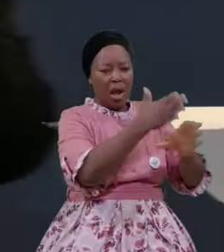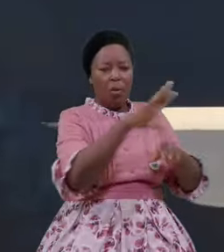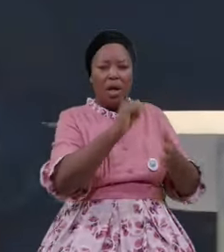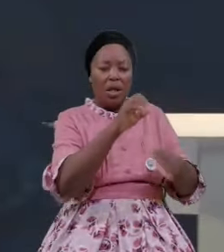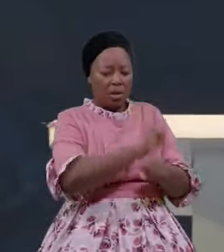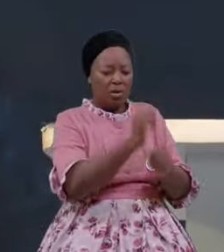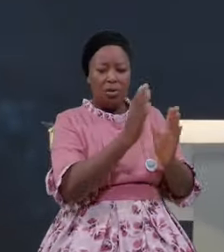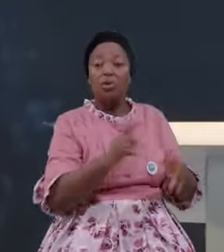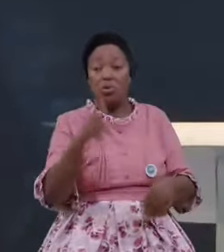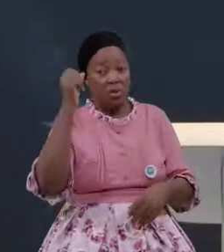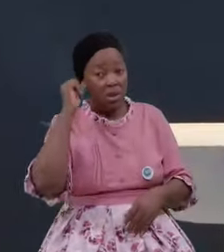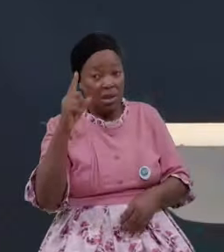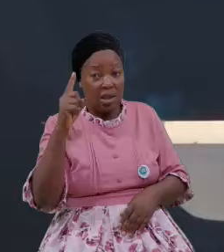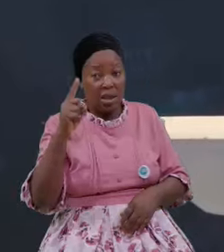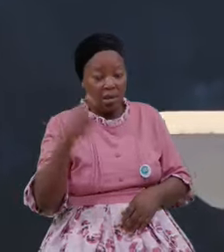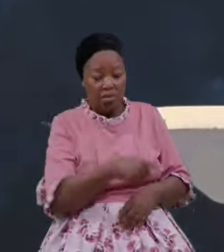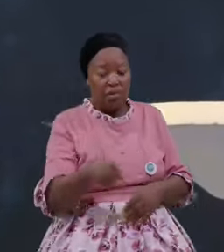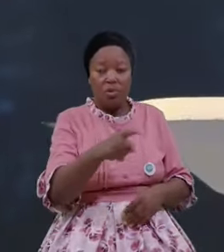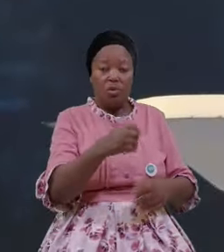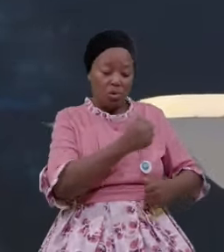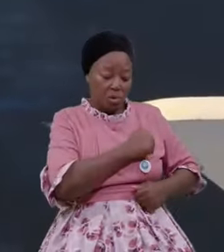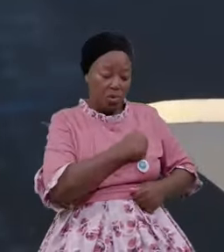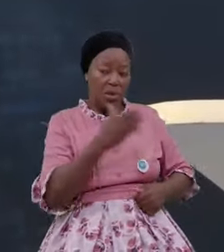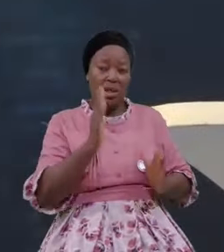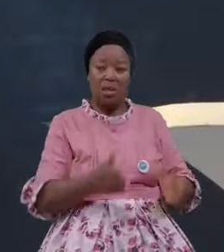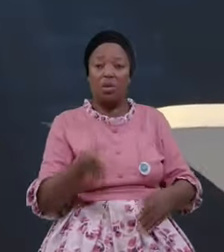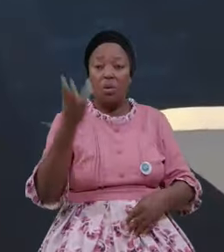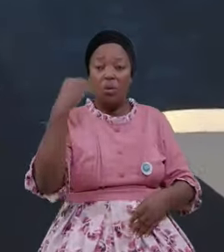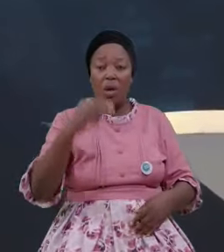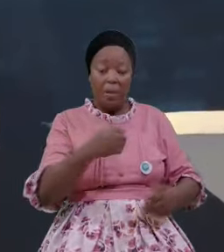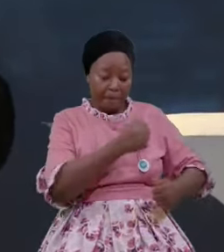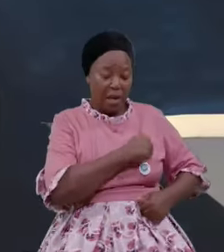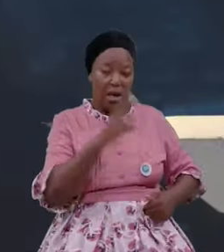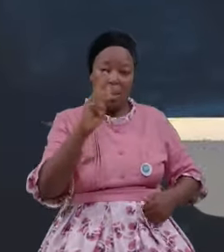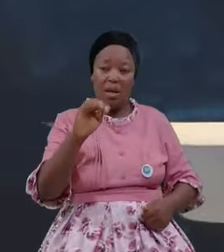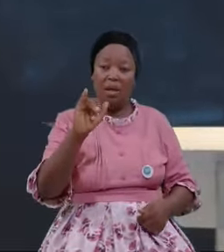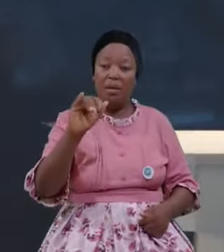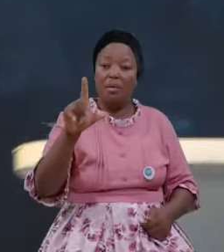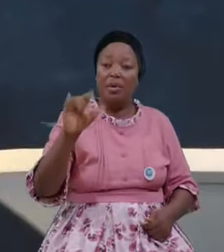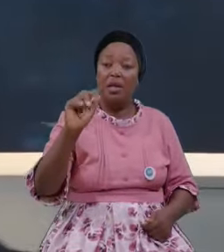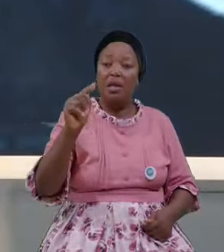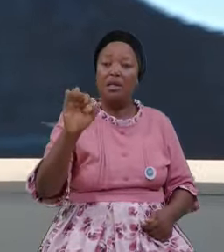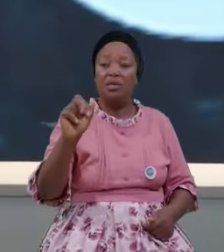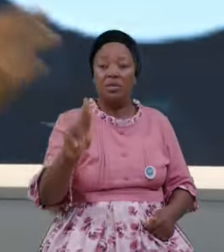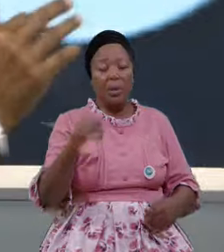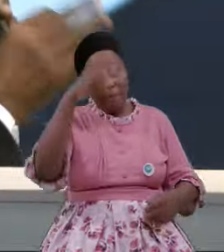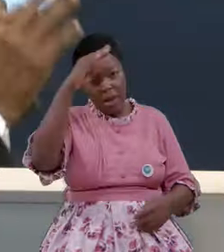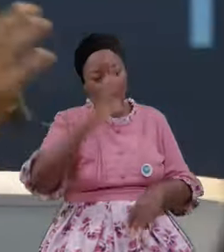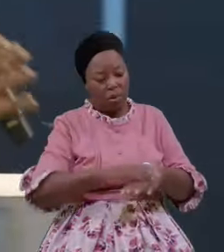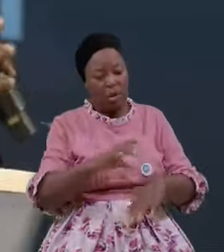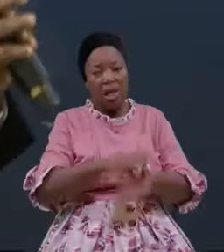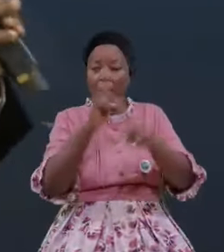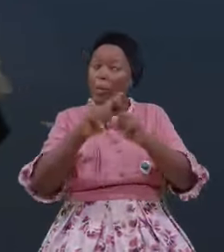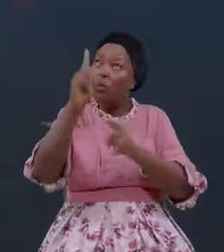understand? Those soldiers were military men on earth. But the one that came to roll the